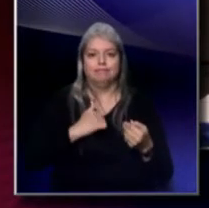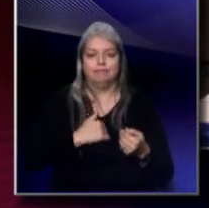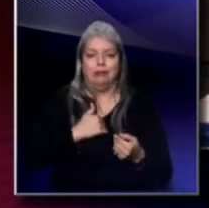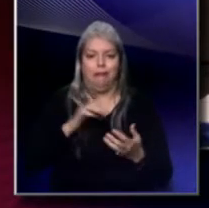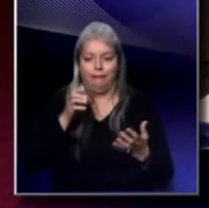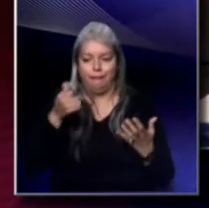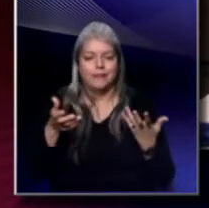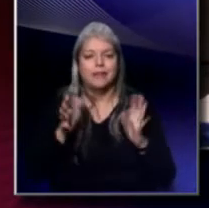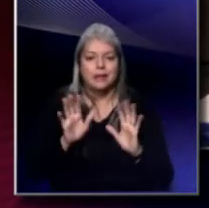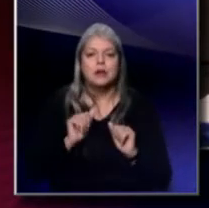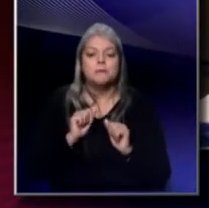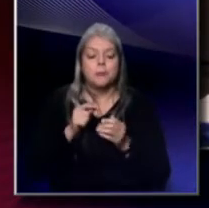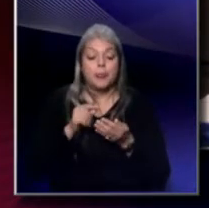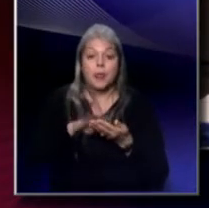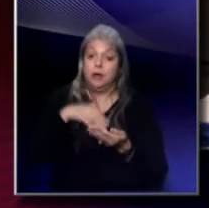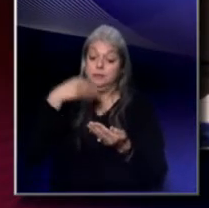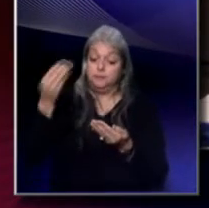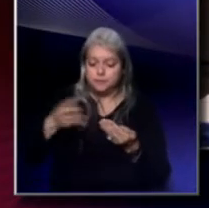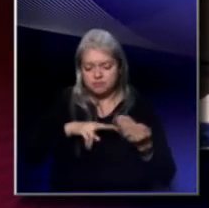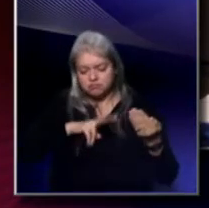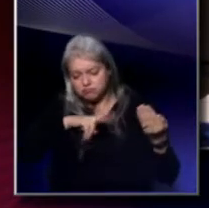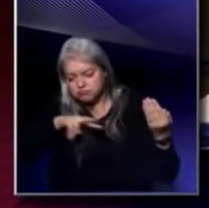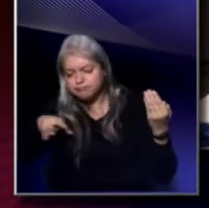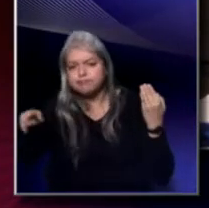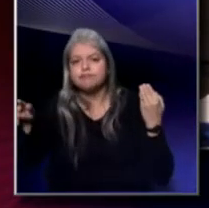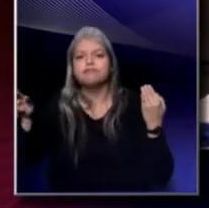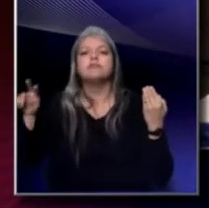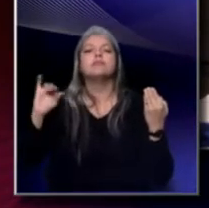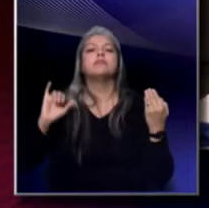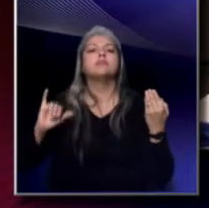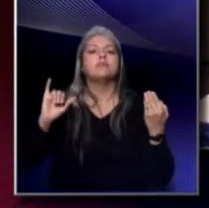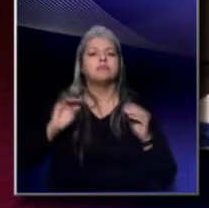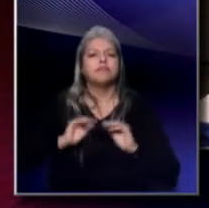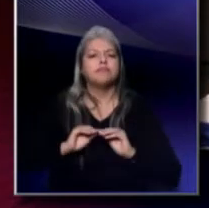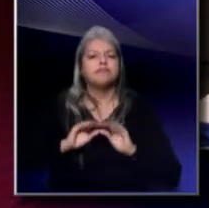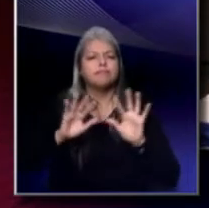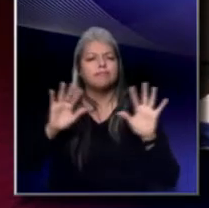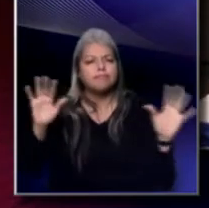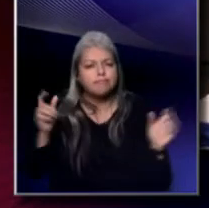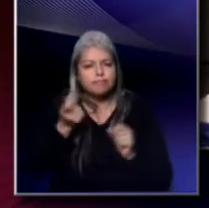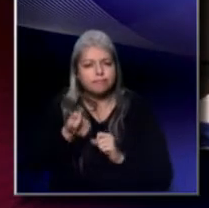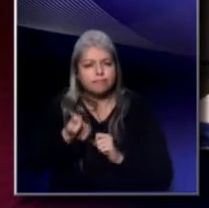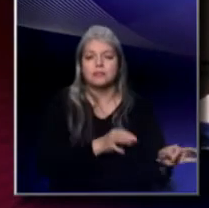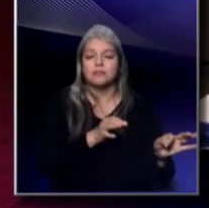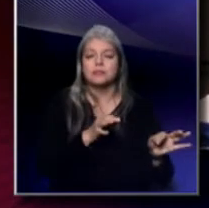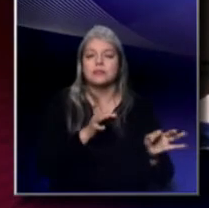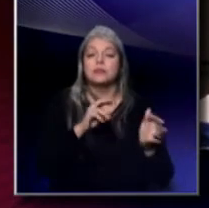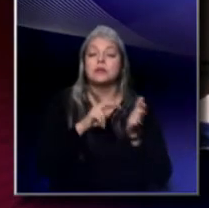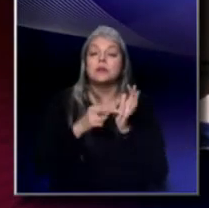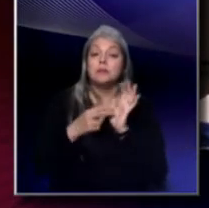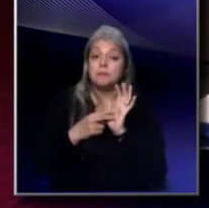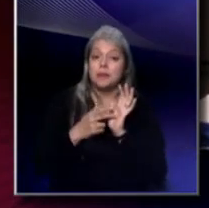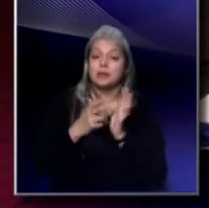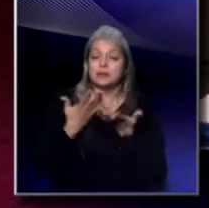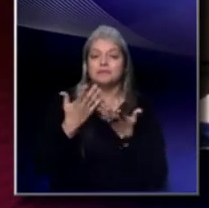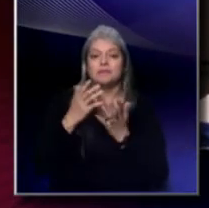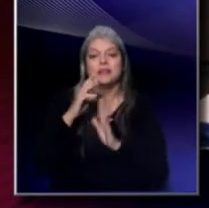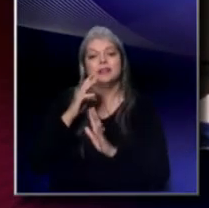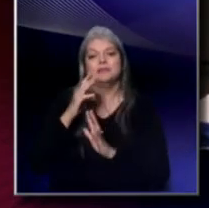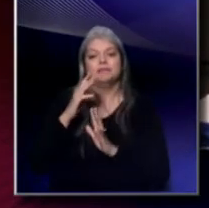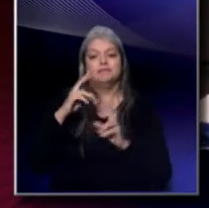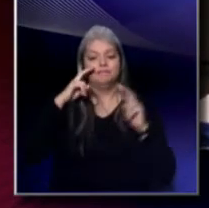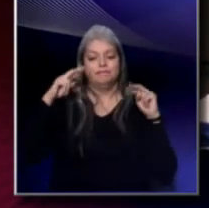take this and look at it and read it, comprehend it, and use state of the agency.